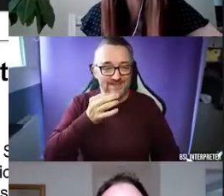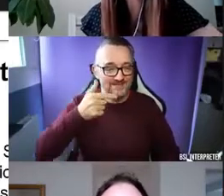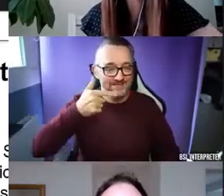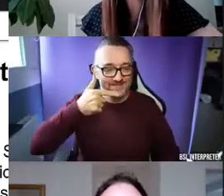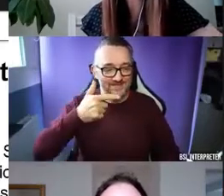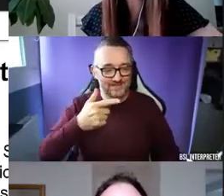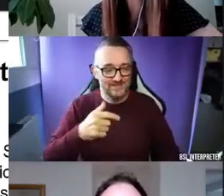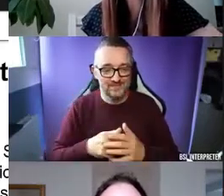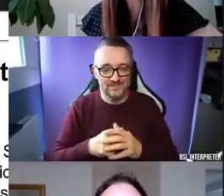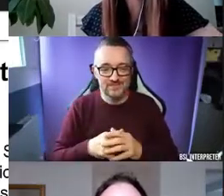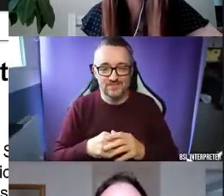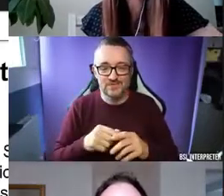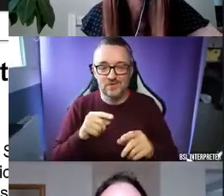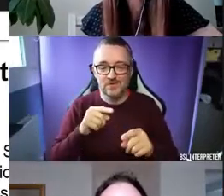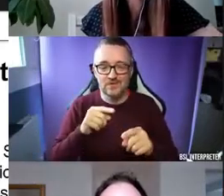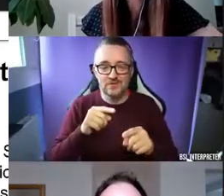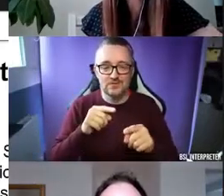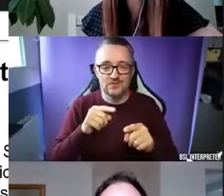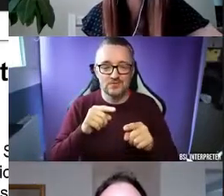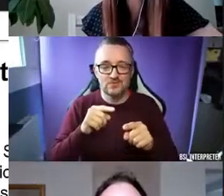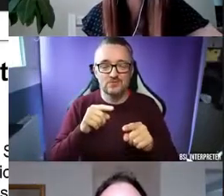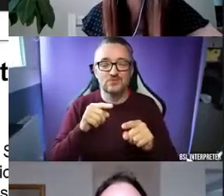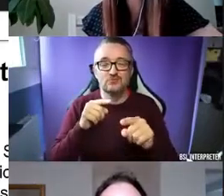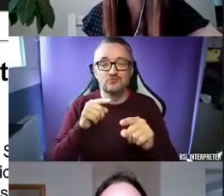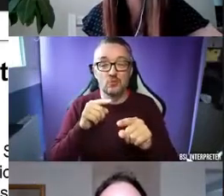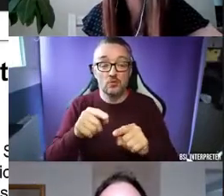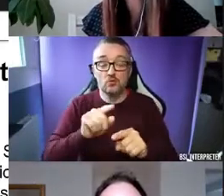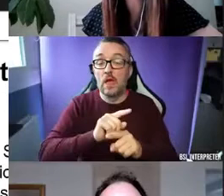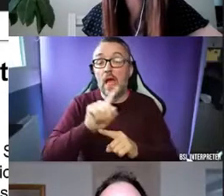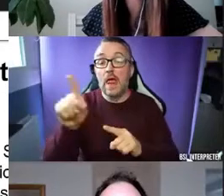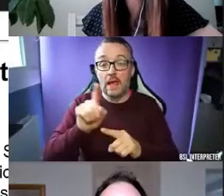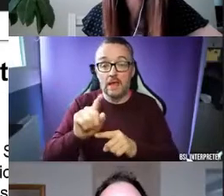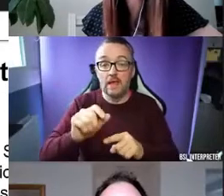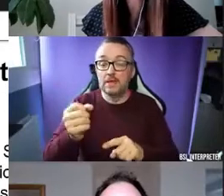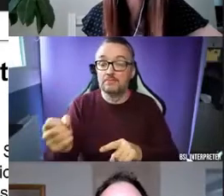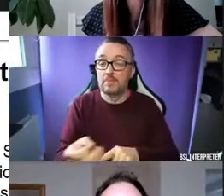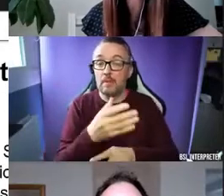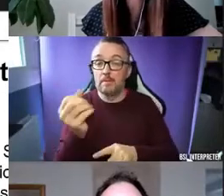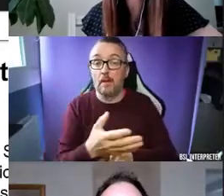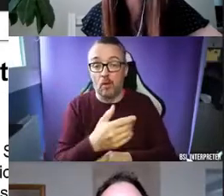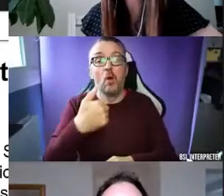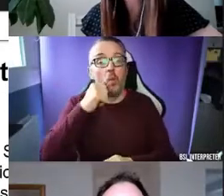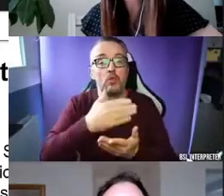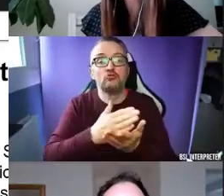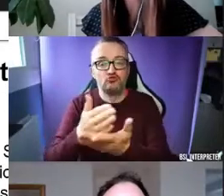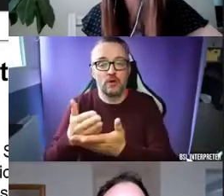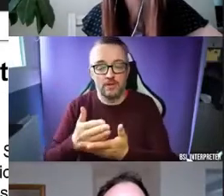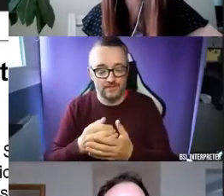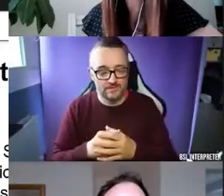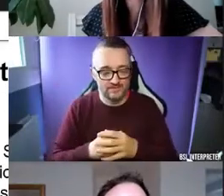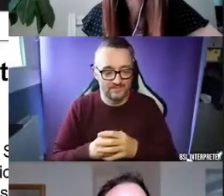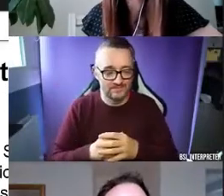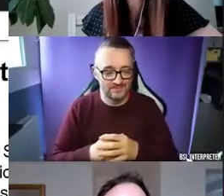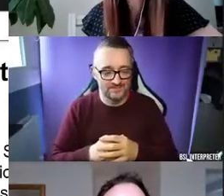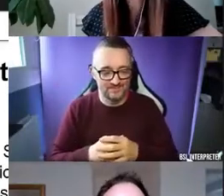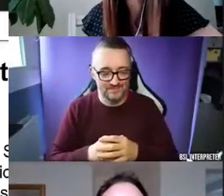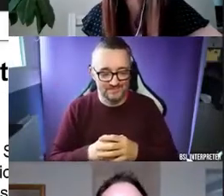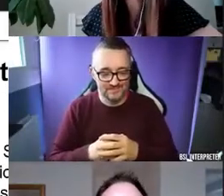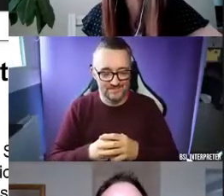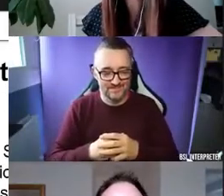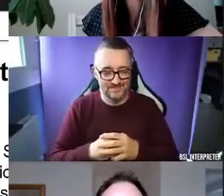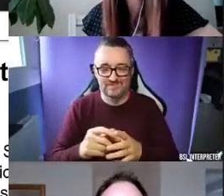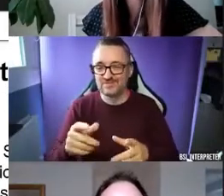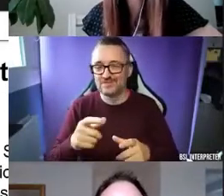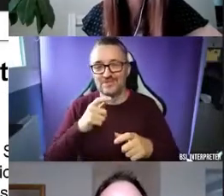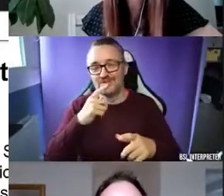everyone. We'll try and get sound, but we will share the slides afterwards so everyone else still gets to see. But sorry, Stuart, carry on. I've interrupted your